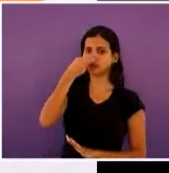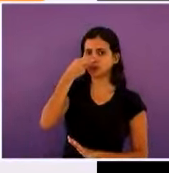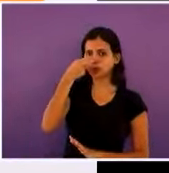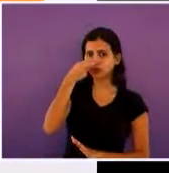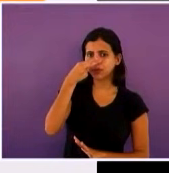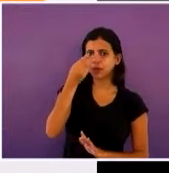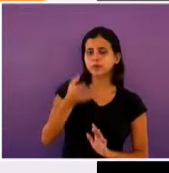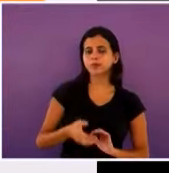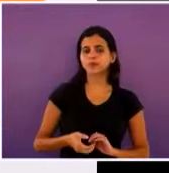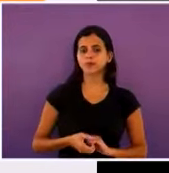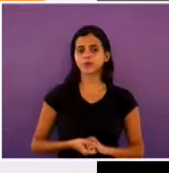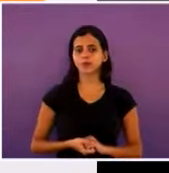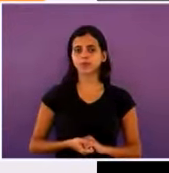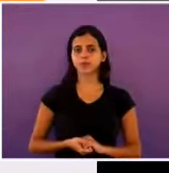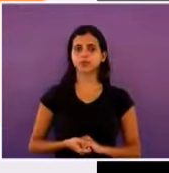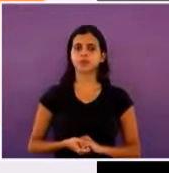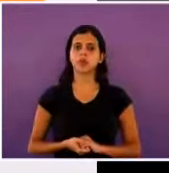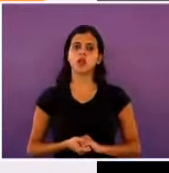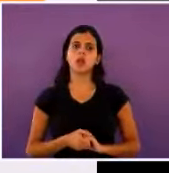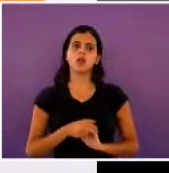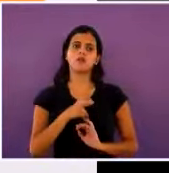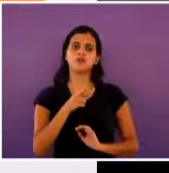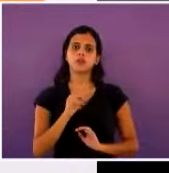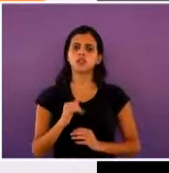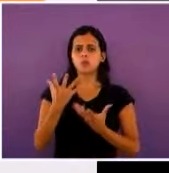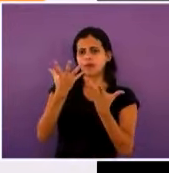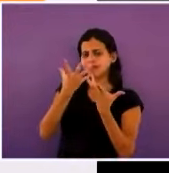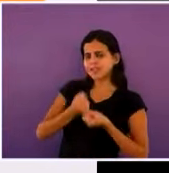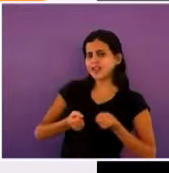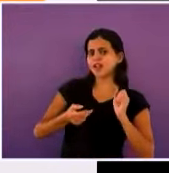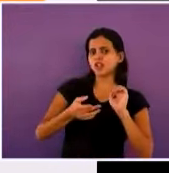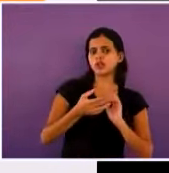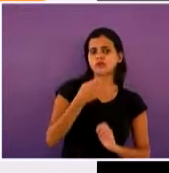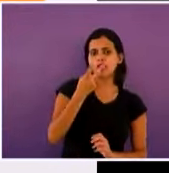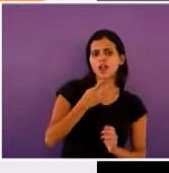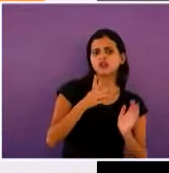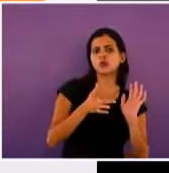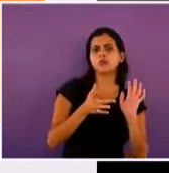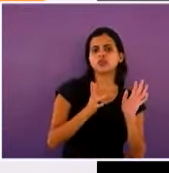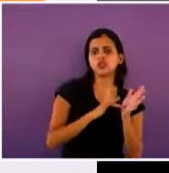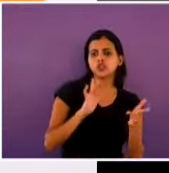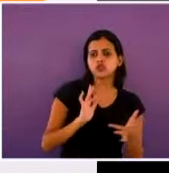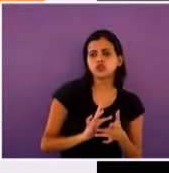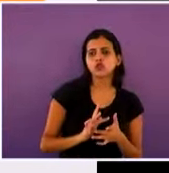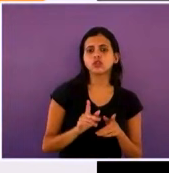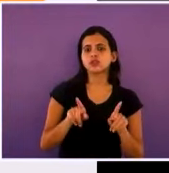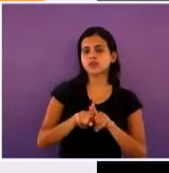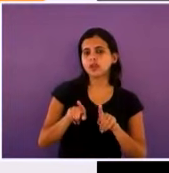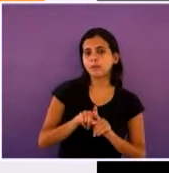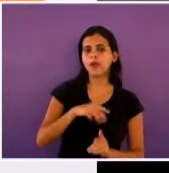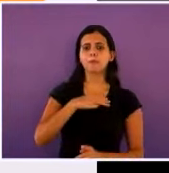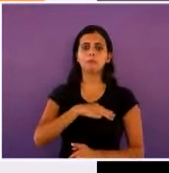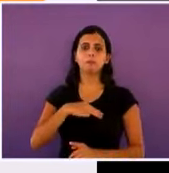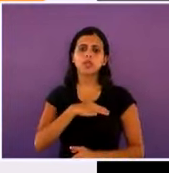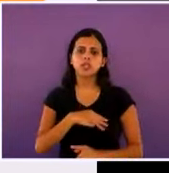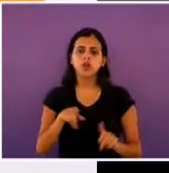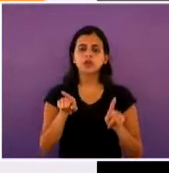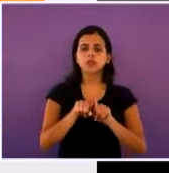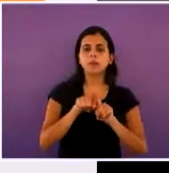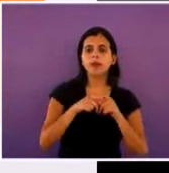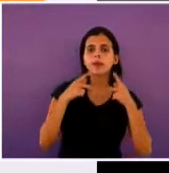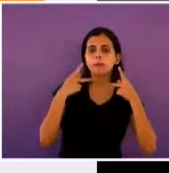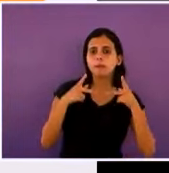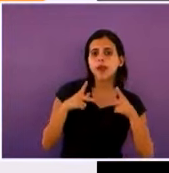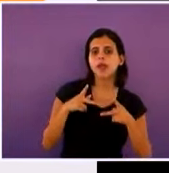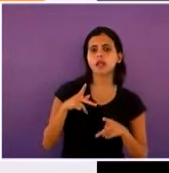talks about conversion. Ele fala sobre conversão. He talks about mission. Fala a respeito de missões. He talks about the gospel. Ele fala sobre o